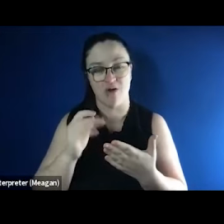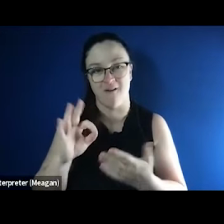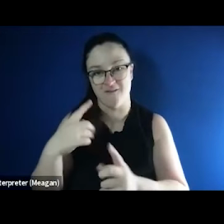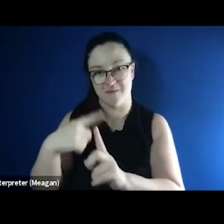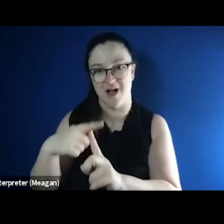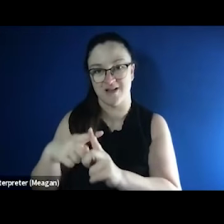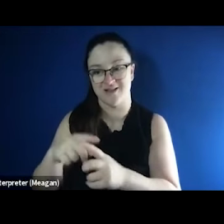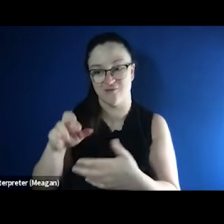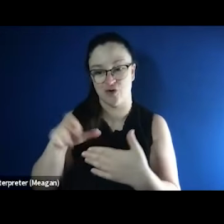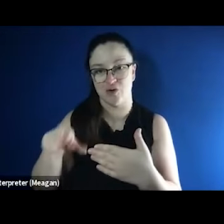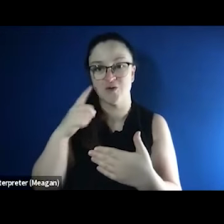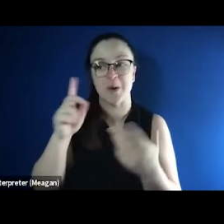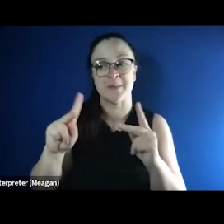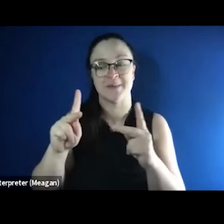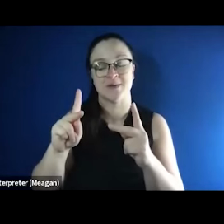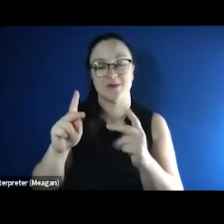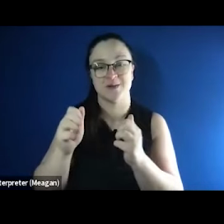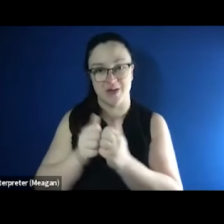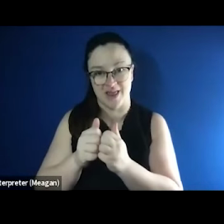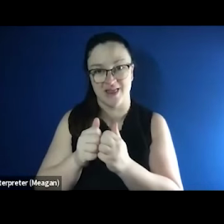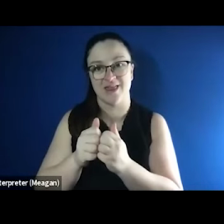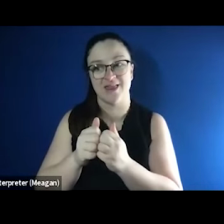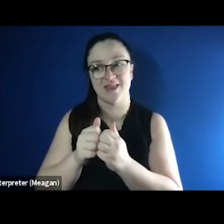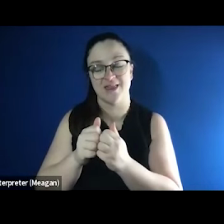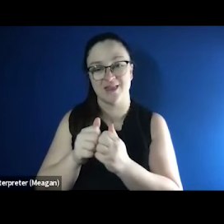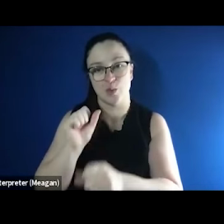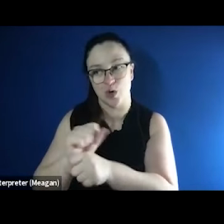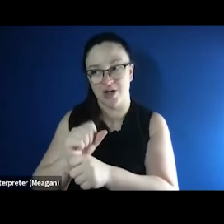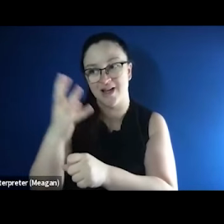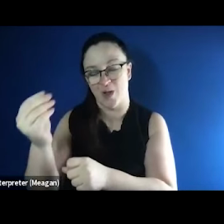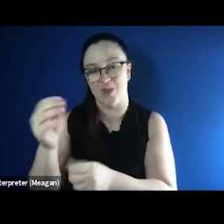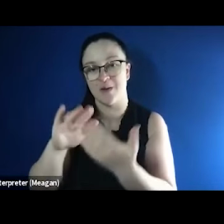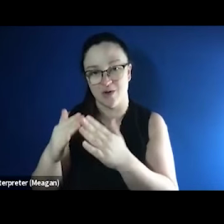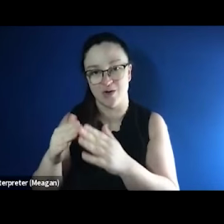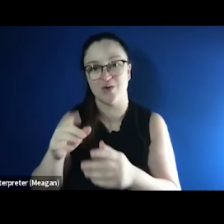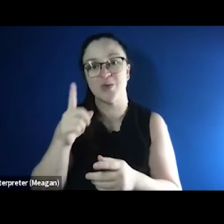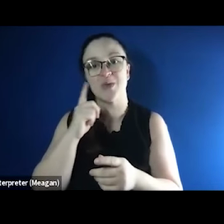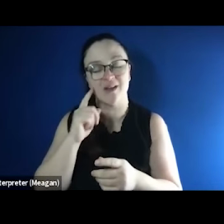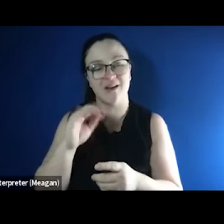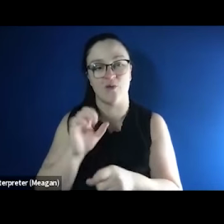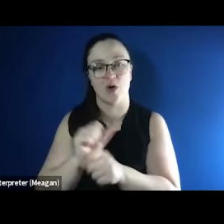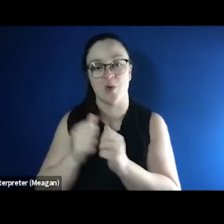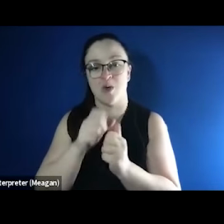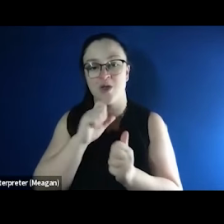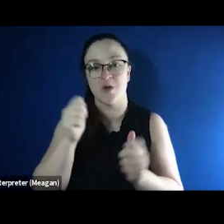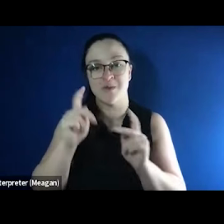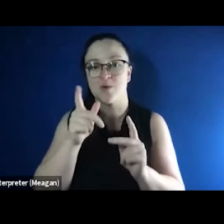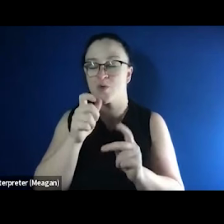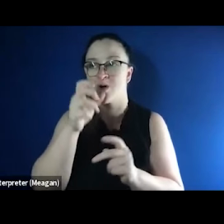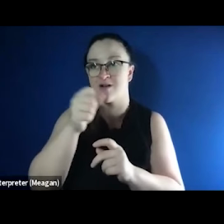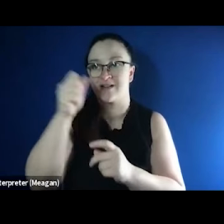with folks who are in the community. So when you think about working with older persons who are in the correctional setting or back in the